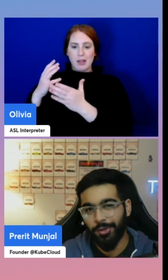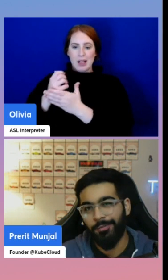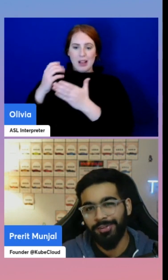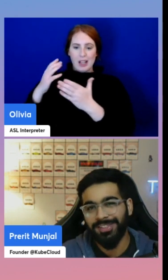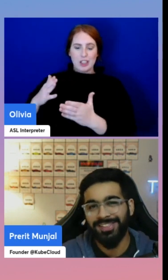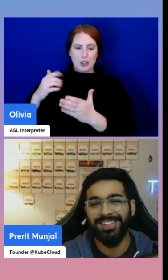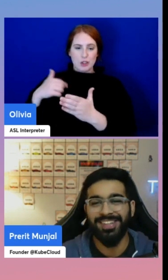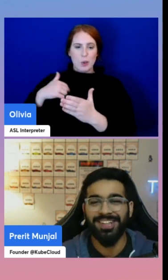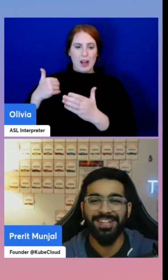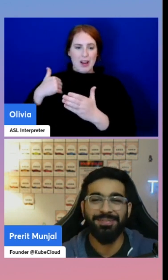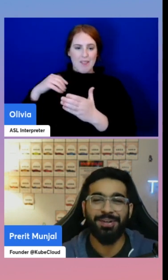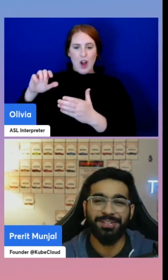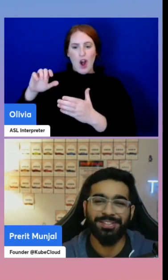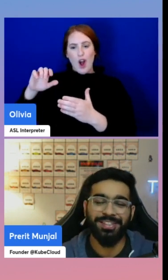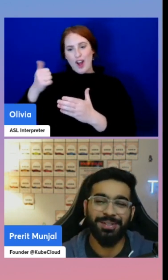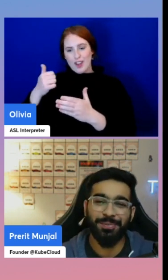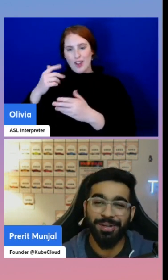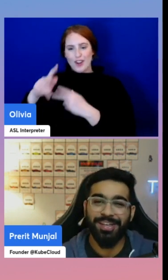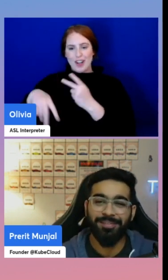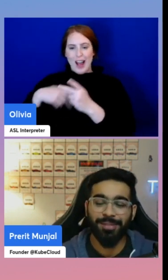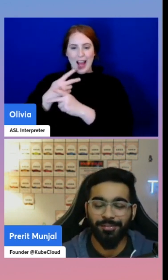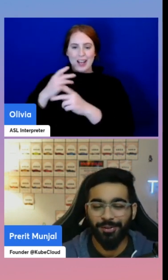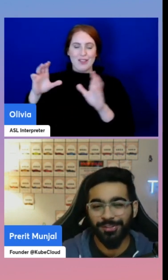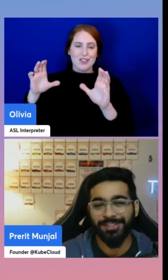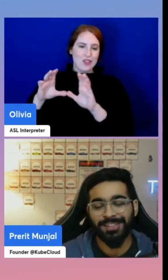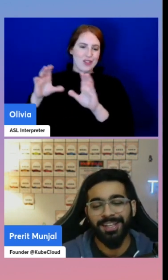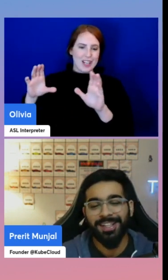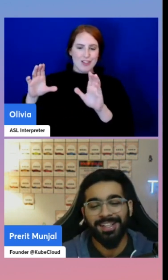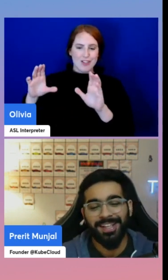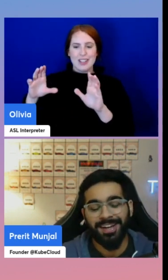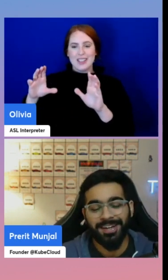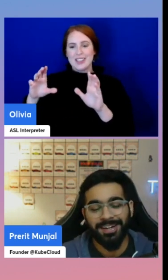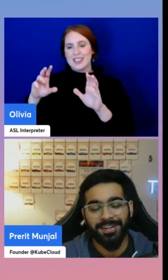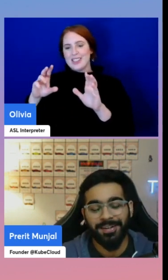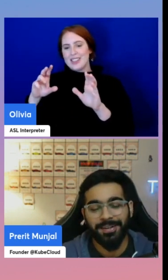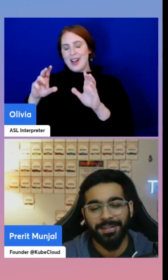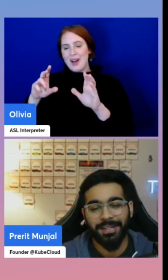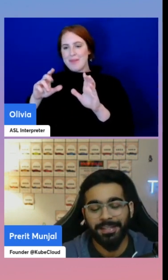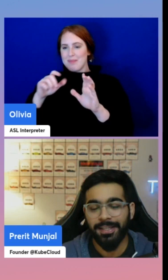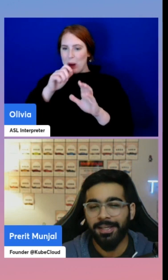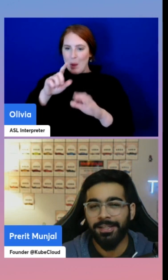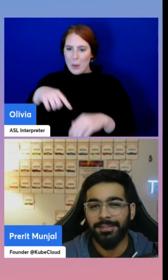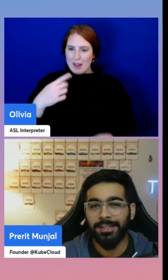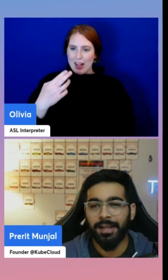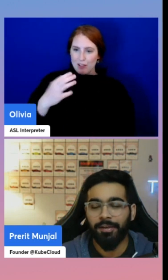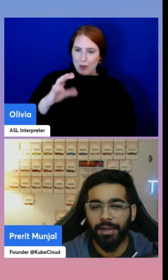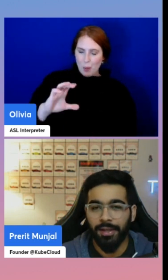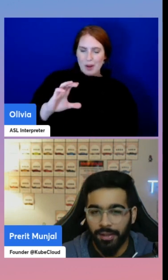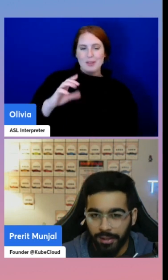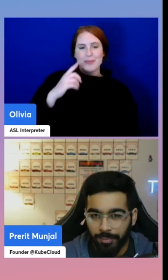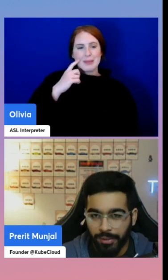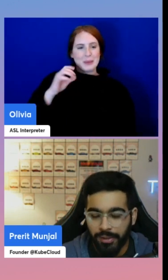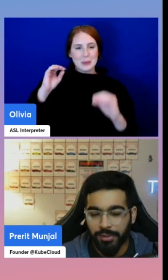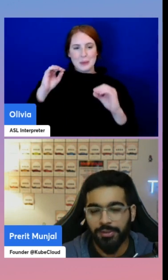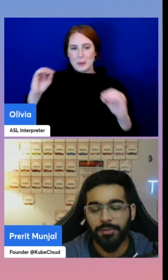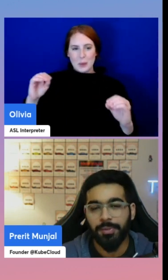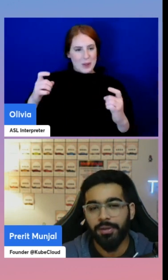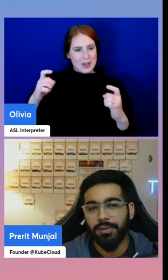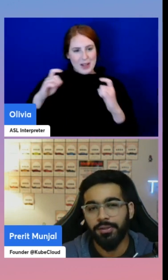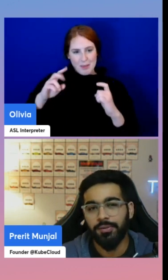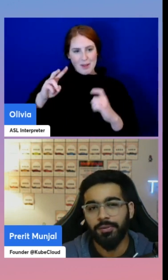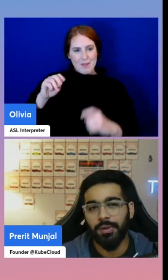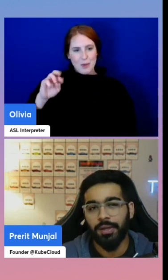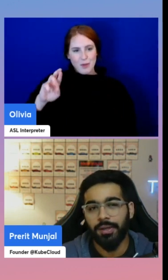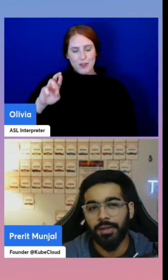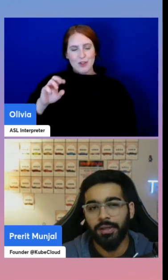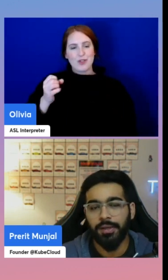than HashiCorp ones because nobody gave me the vouchers. And next thing is I am an international